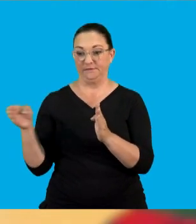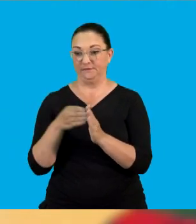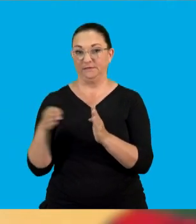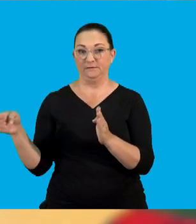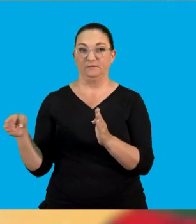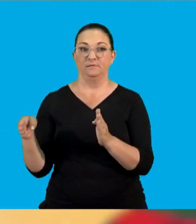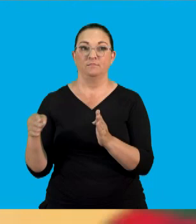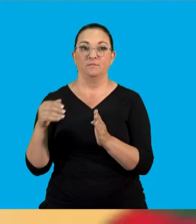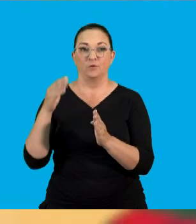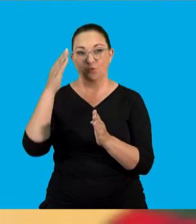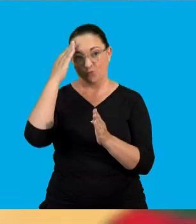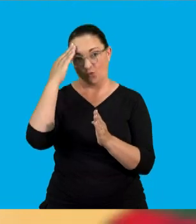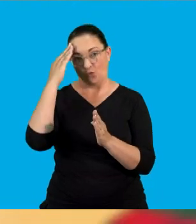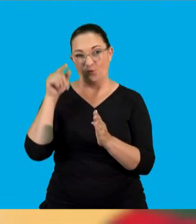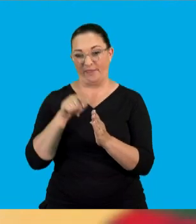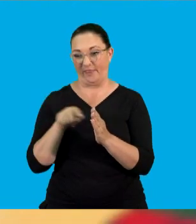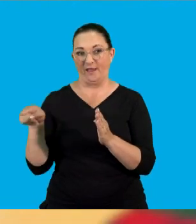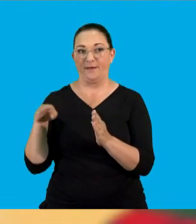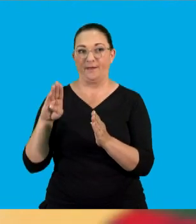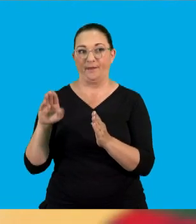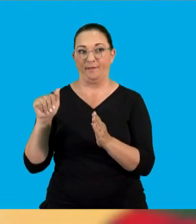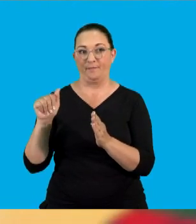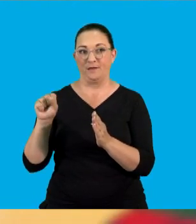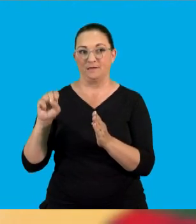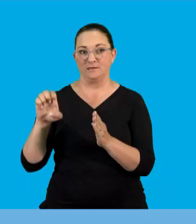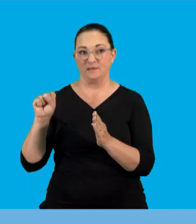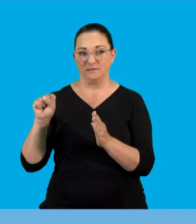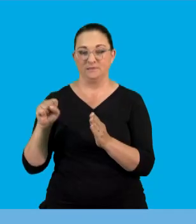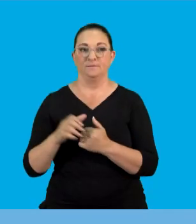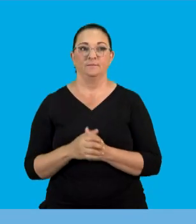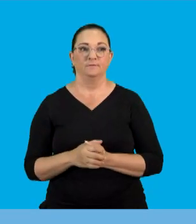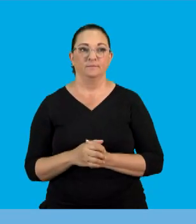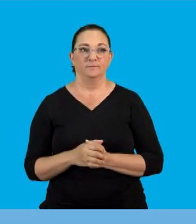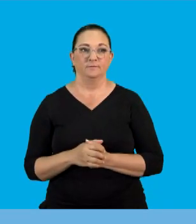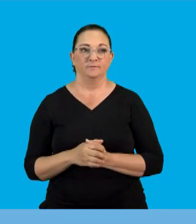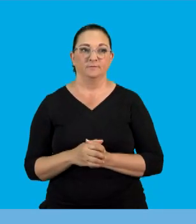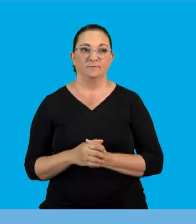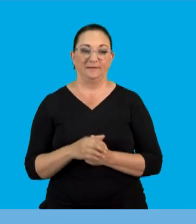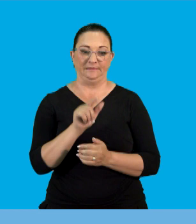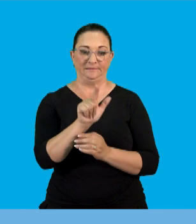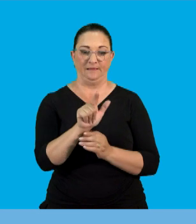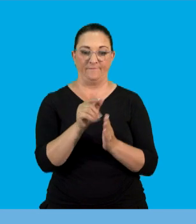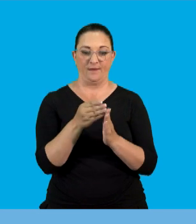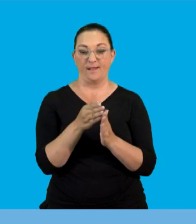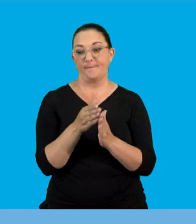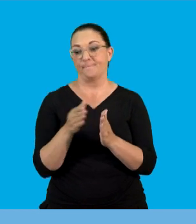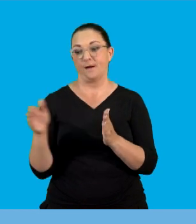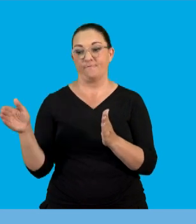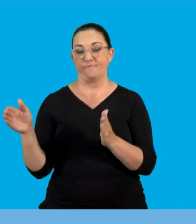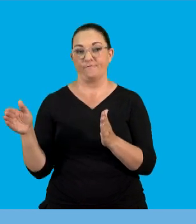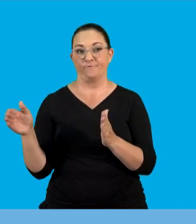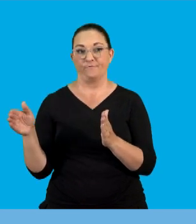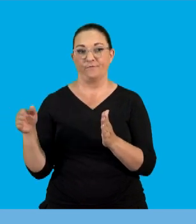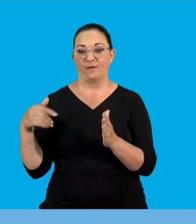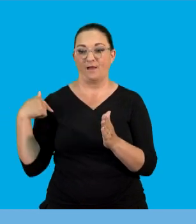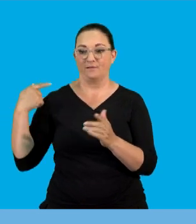not 7, greater than 7, and all the way to 14. So, therefore, we can say above